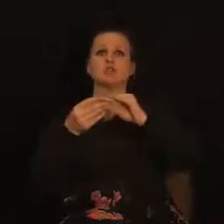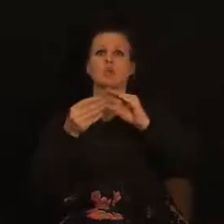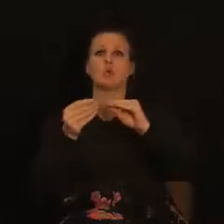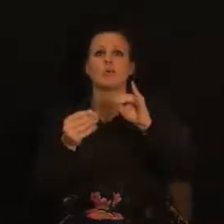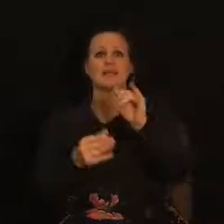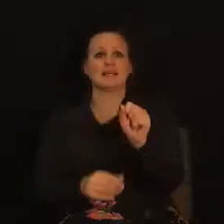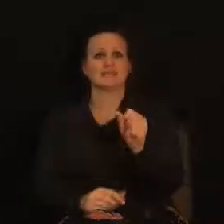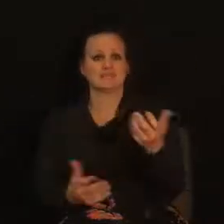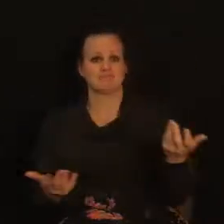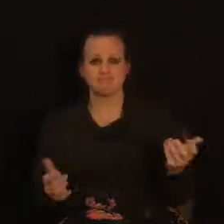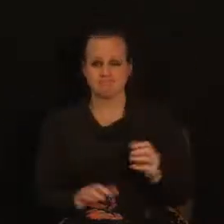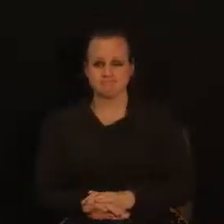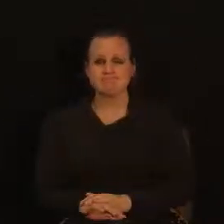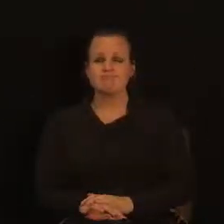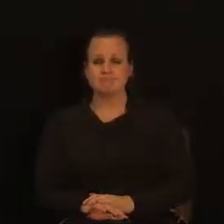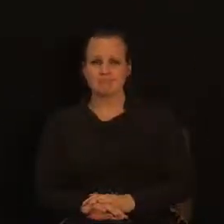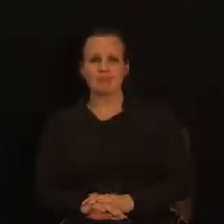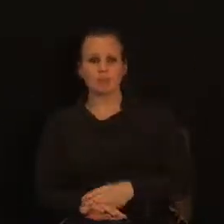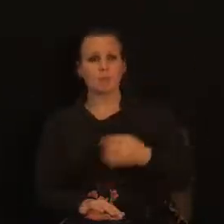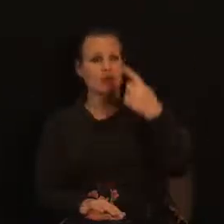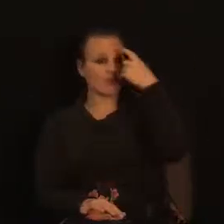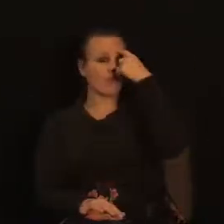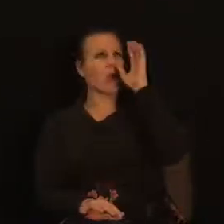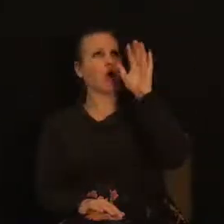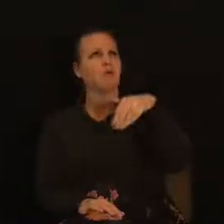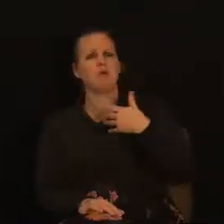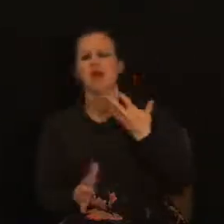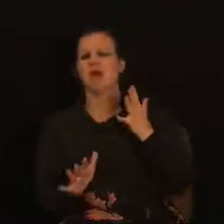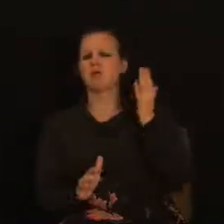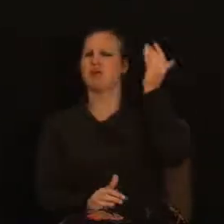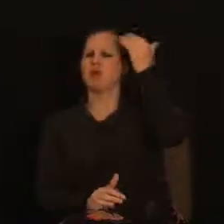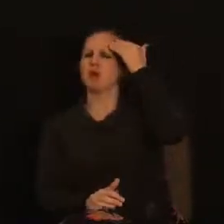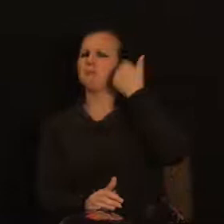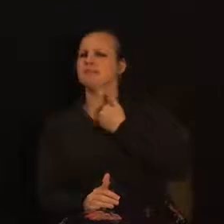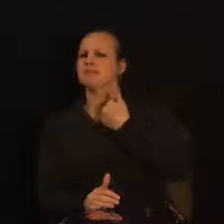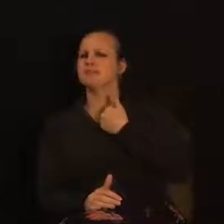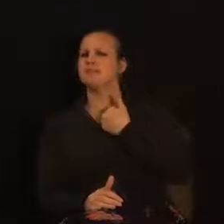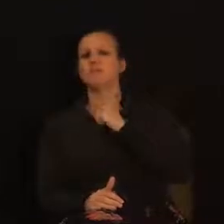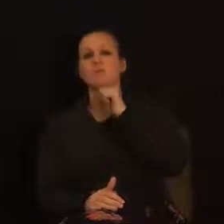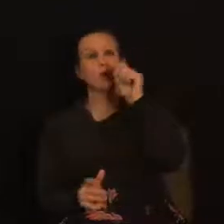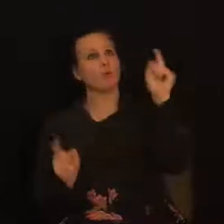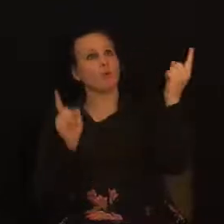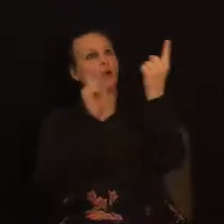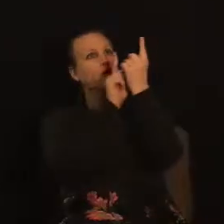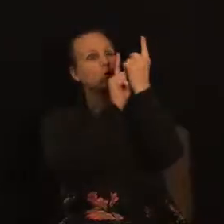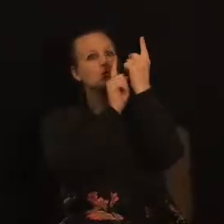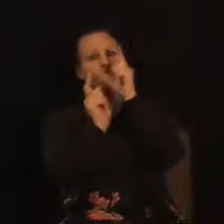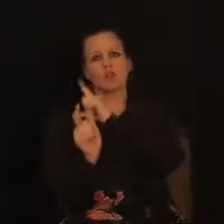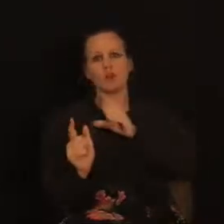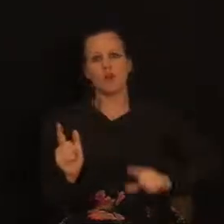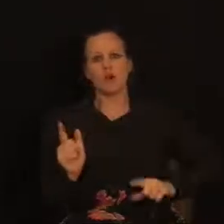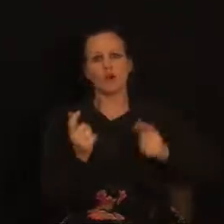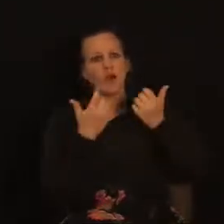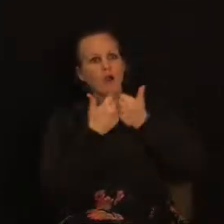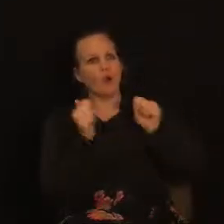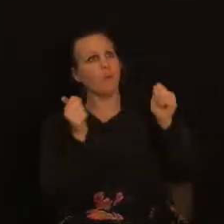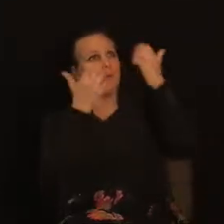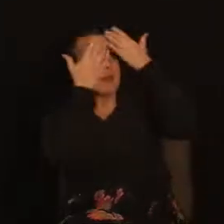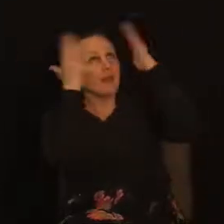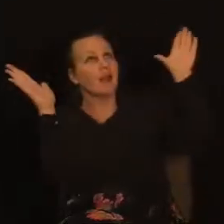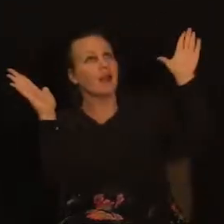we think we know, so we don't go to the Lord just open to what he is going to lead us